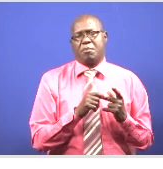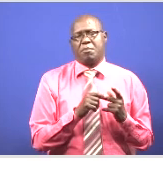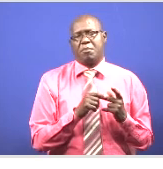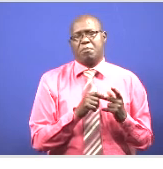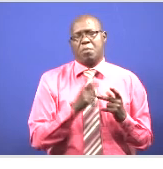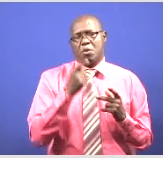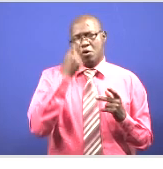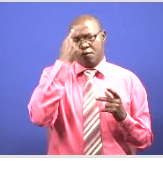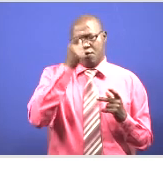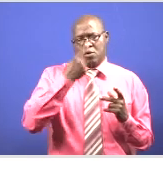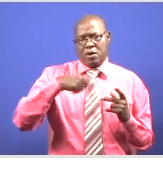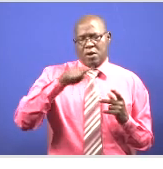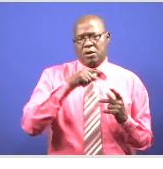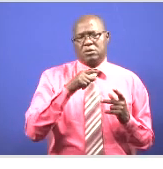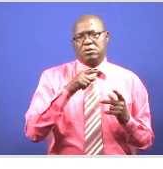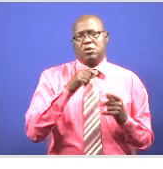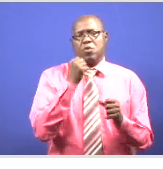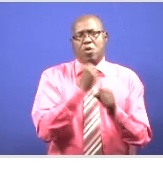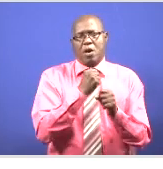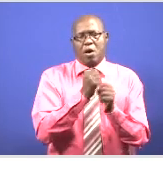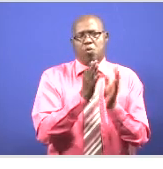for us, we do not deal with KRA.